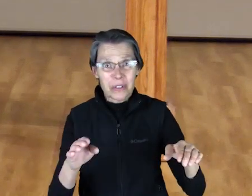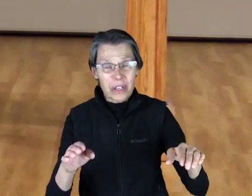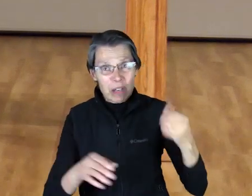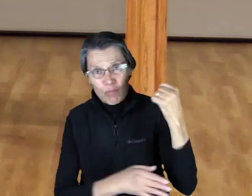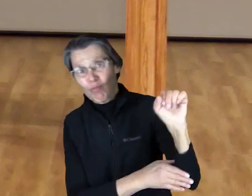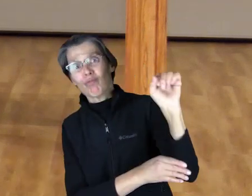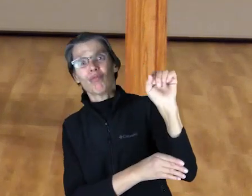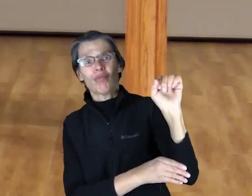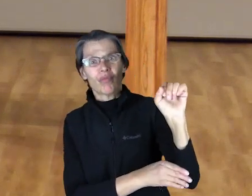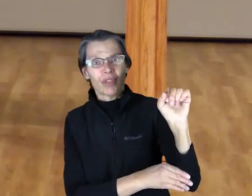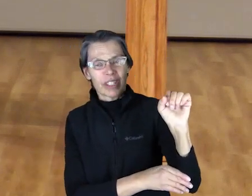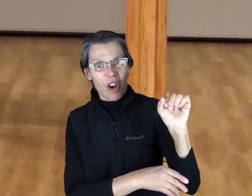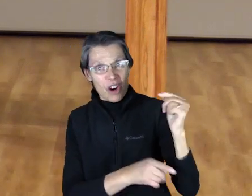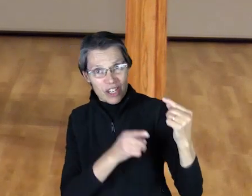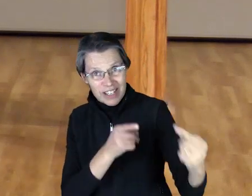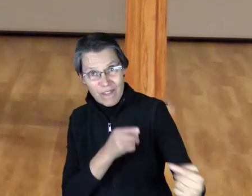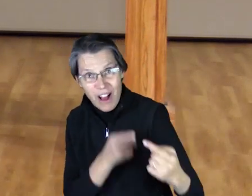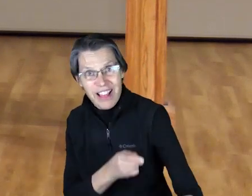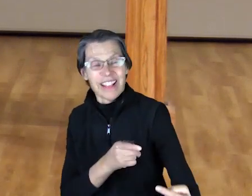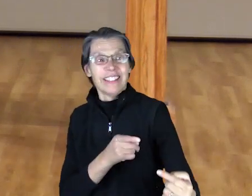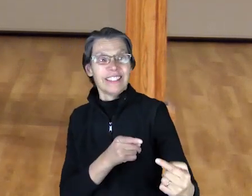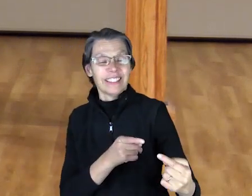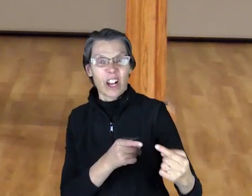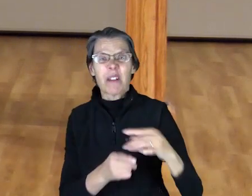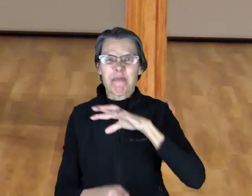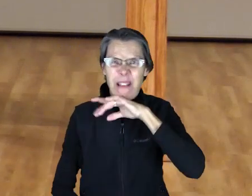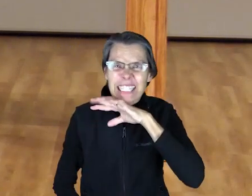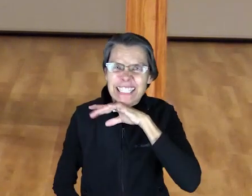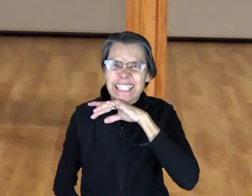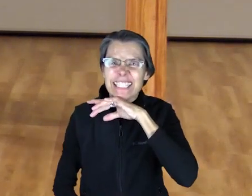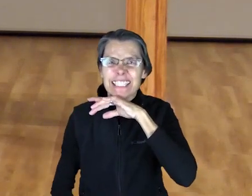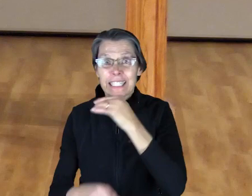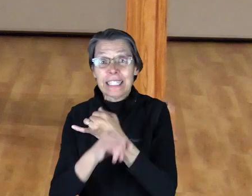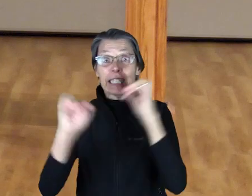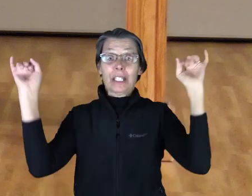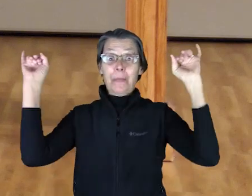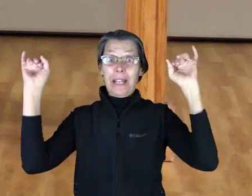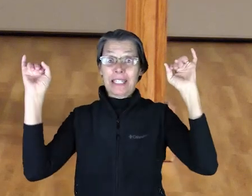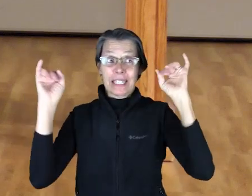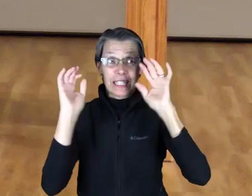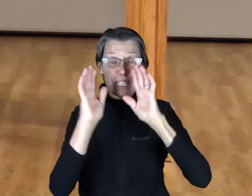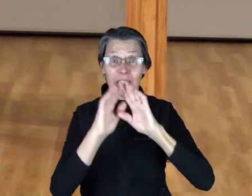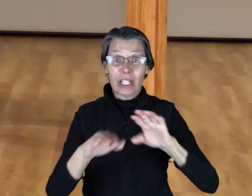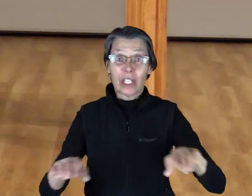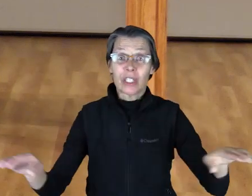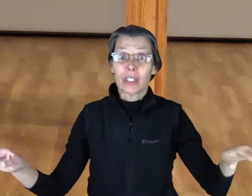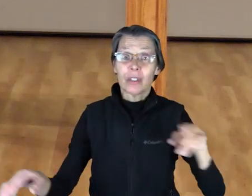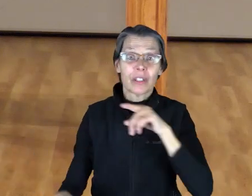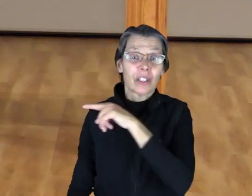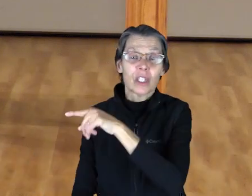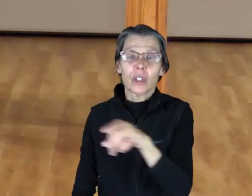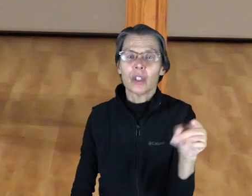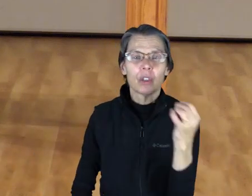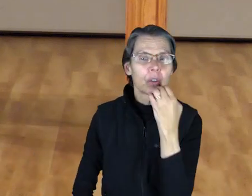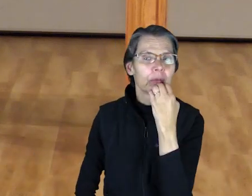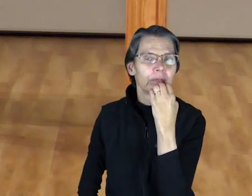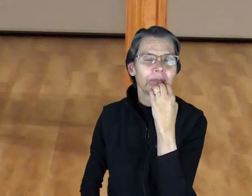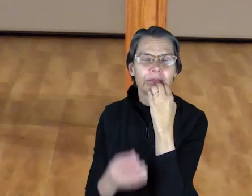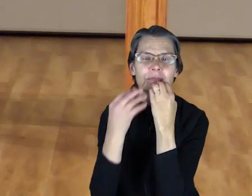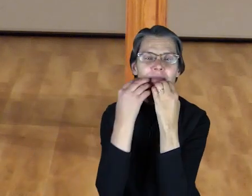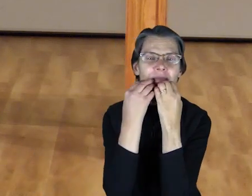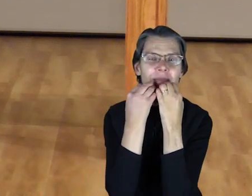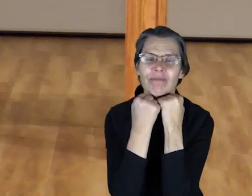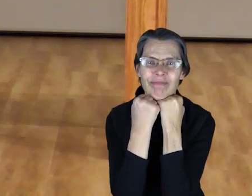Difficult children, messy children, rebellious children, independent children, children that you would give your